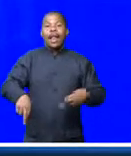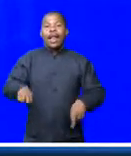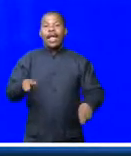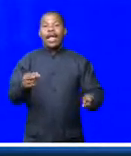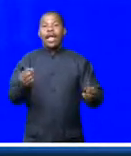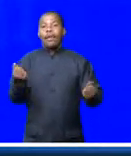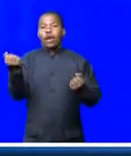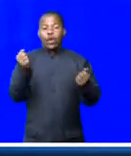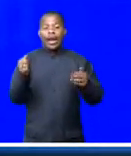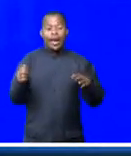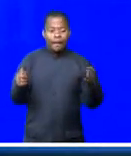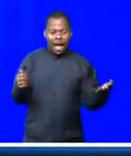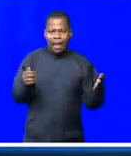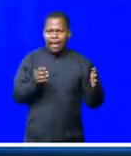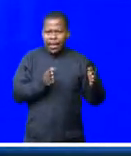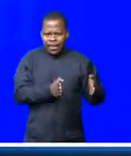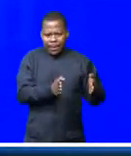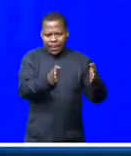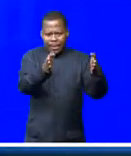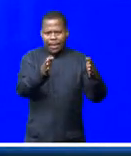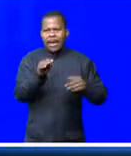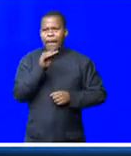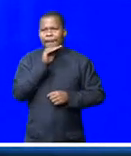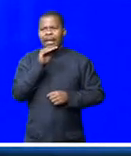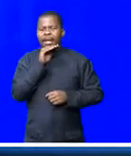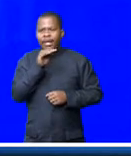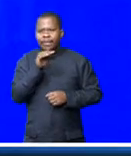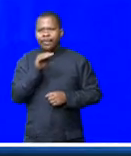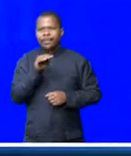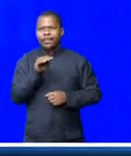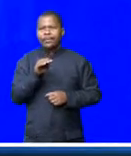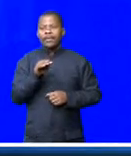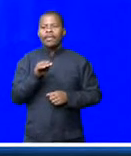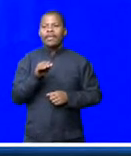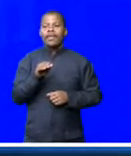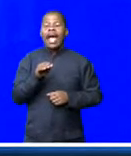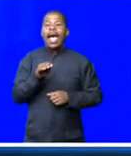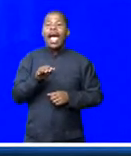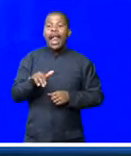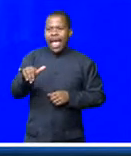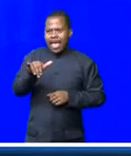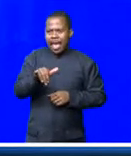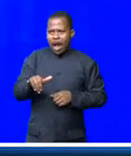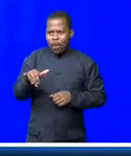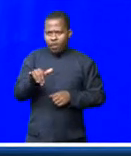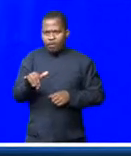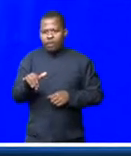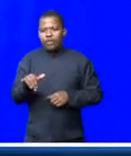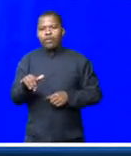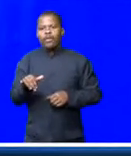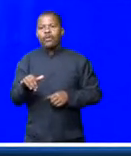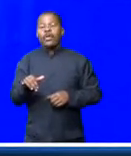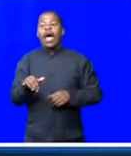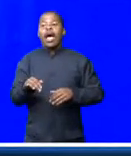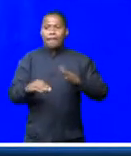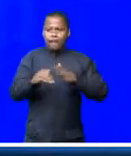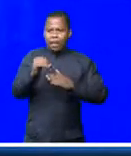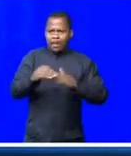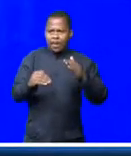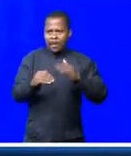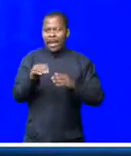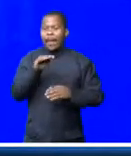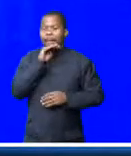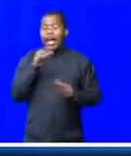ethu la kulama main streets ana naku lesikubita ngathi ma yellow guide blocks lokho ukuthi lona lophila